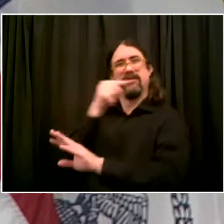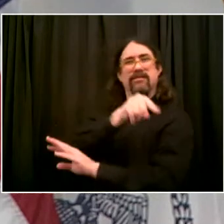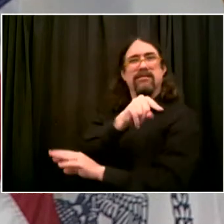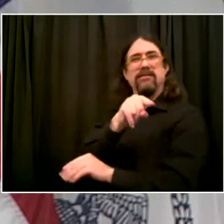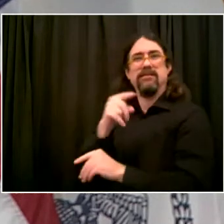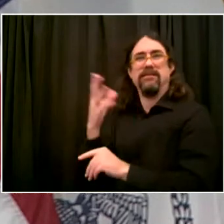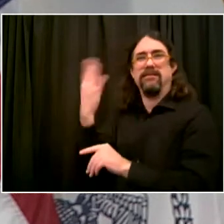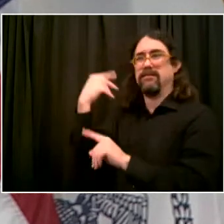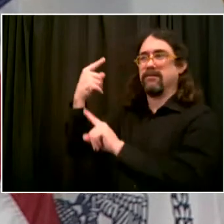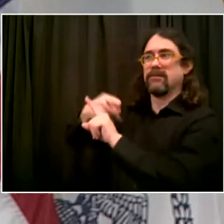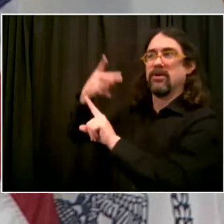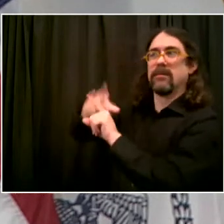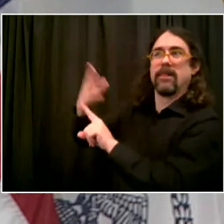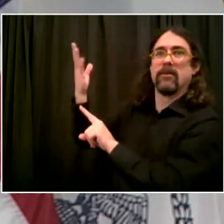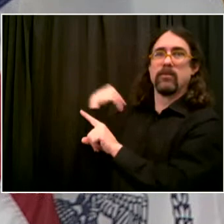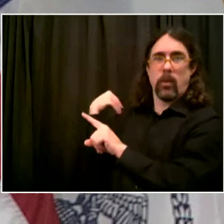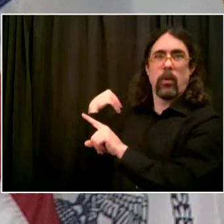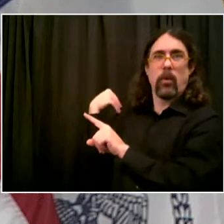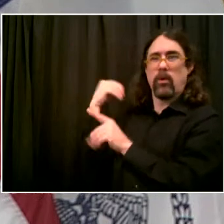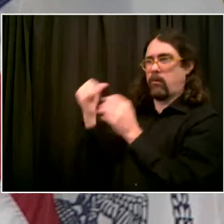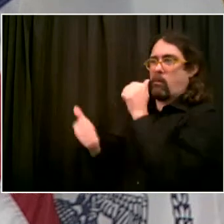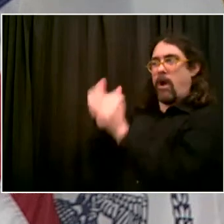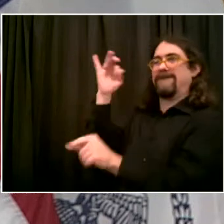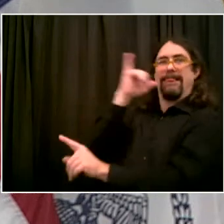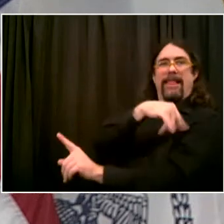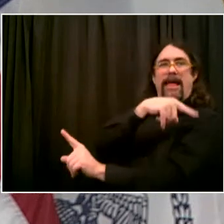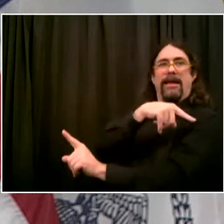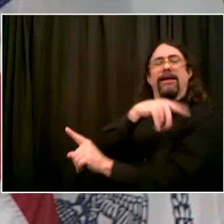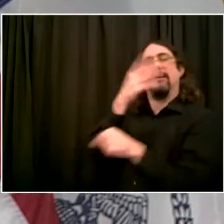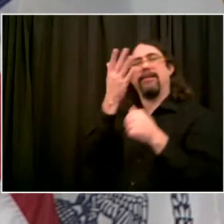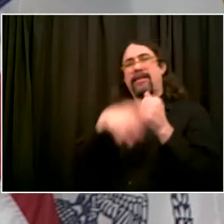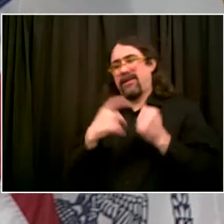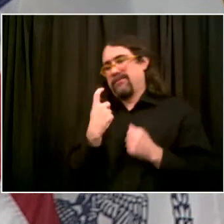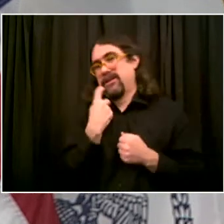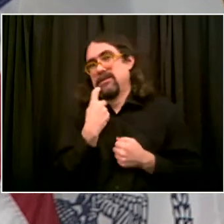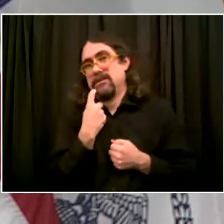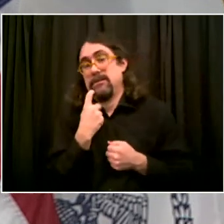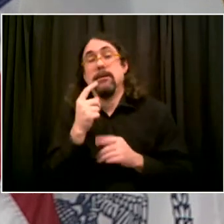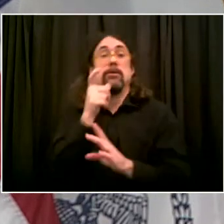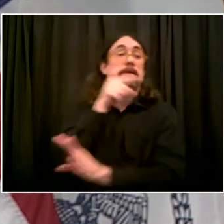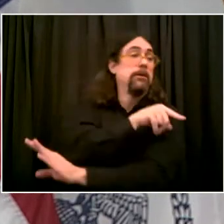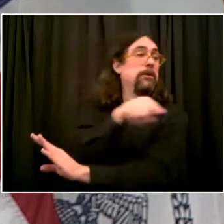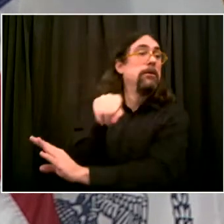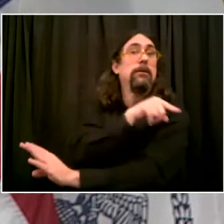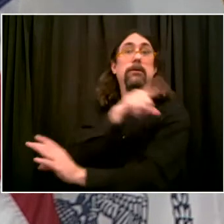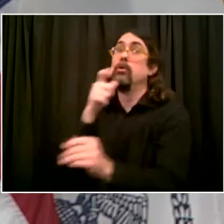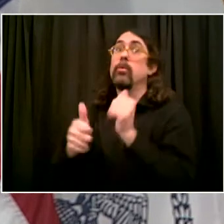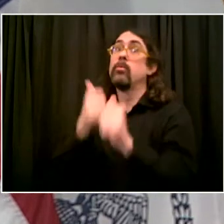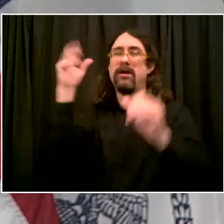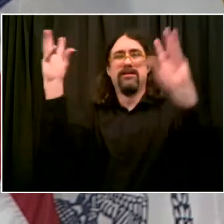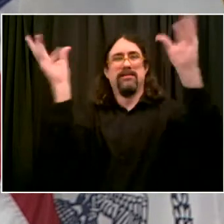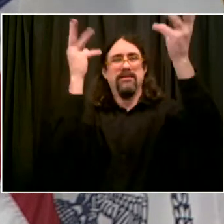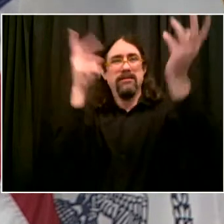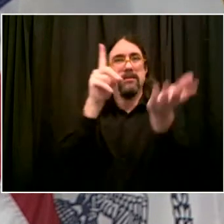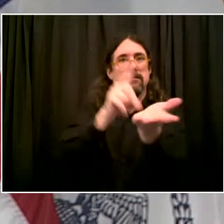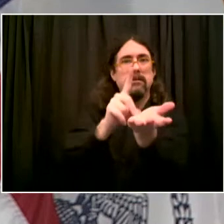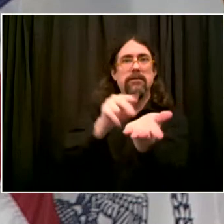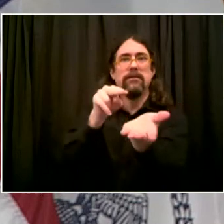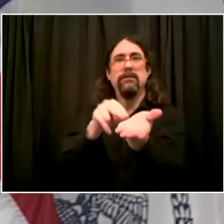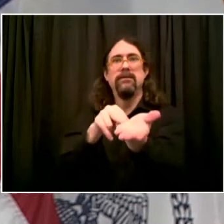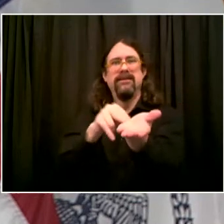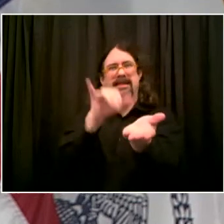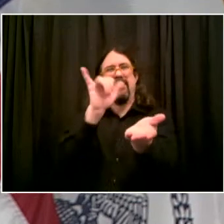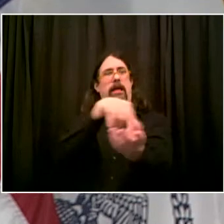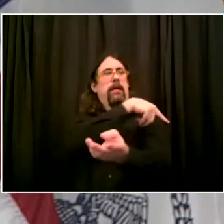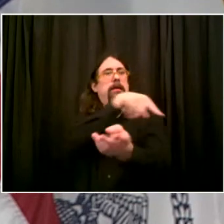more, and we're working on that right now. Go ahead. And I guess a follow-up to that, there was a story I saw reported that a